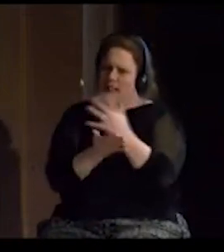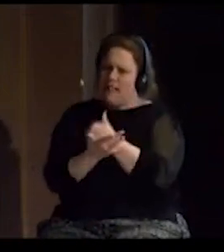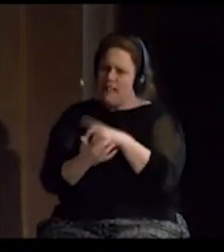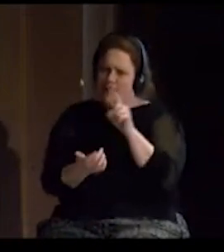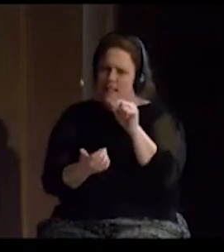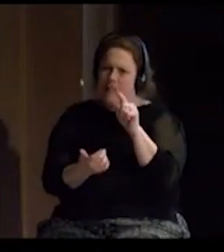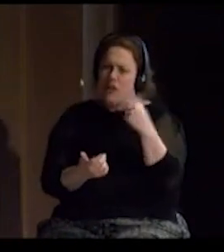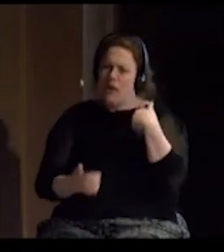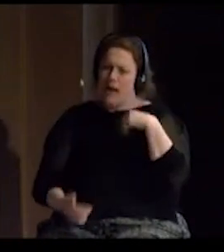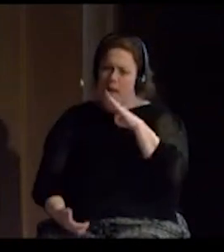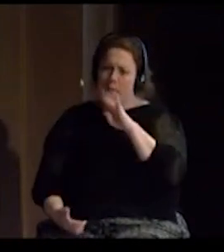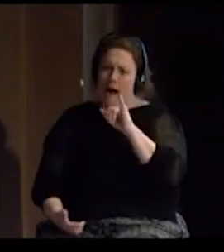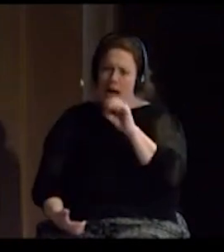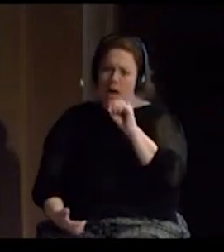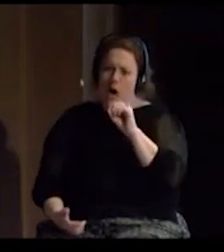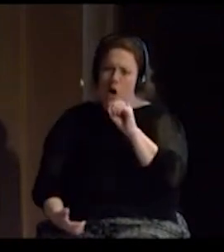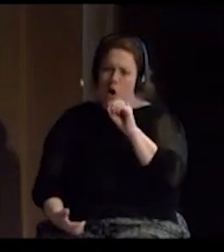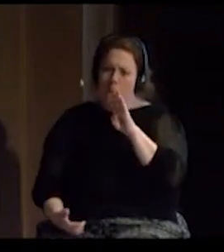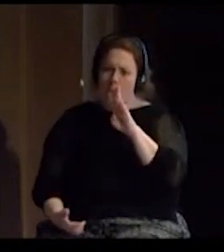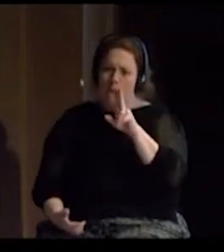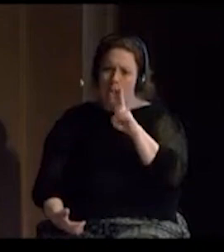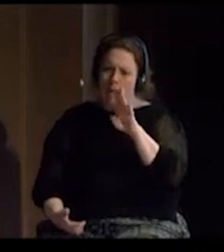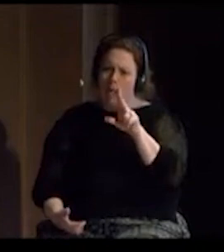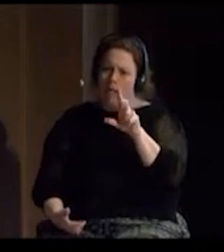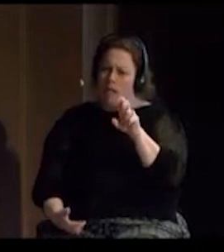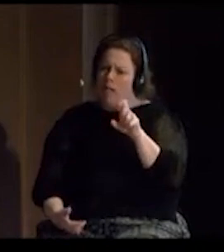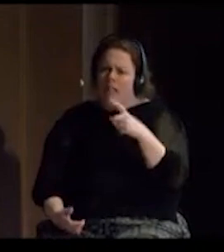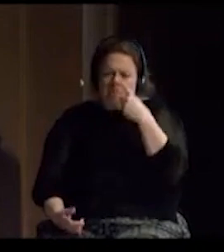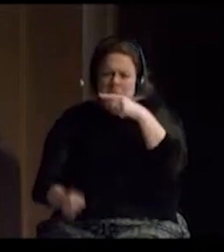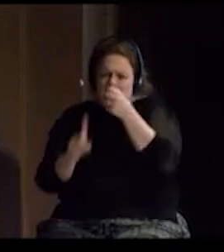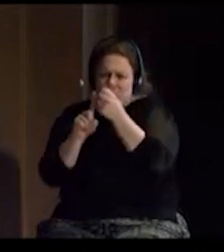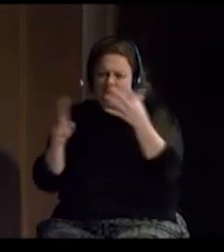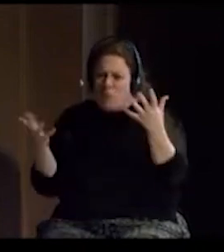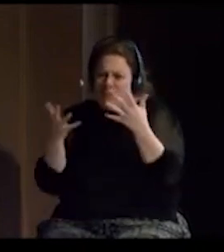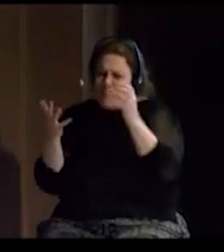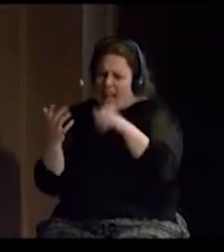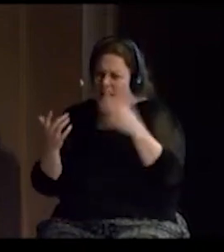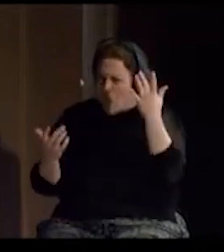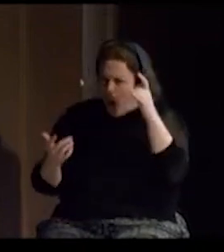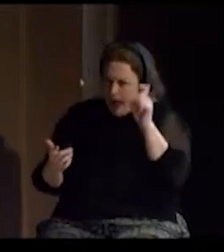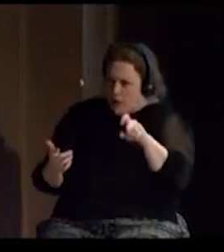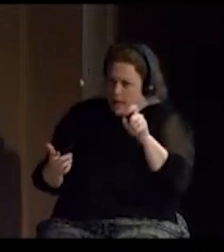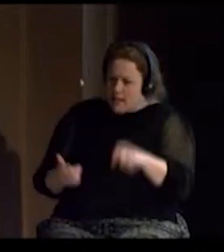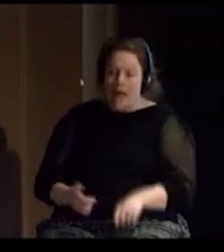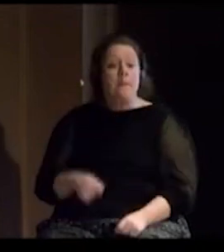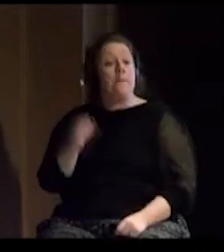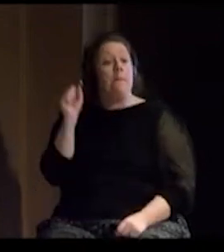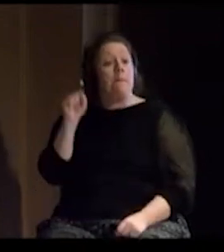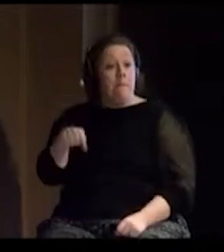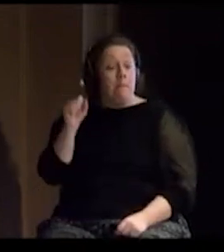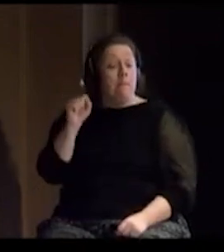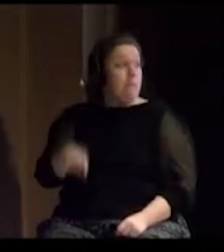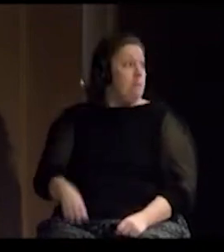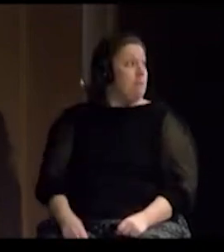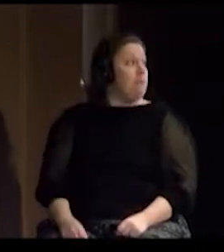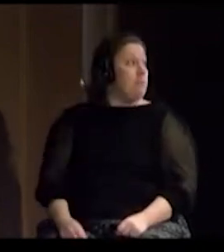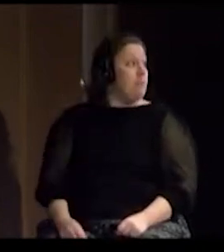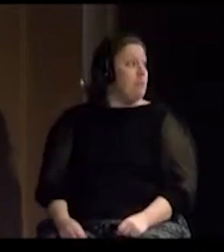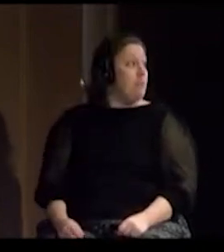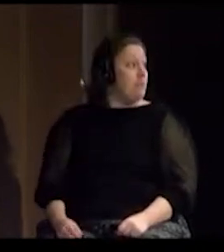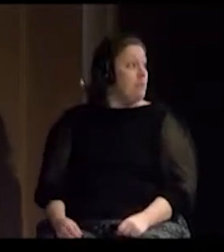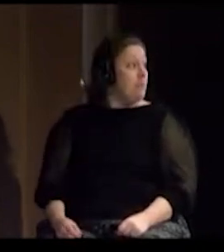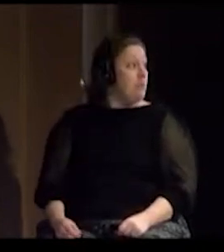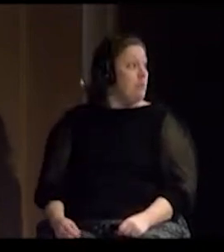bio bubble. Could you elaborate on what that is and why it was necessary? Yeah, so